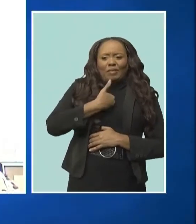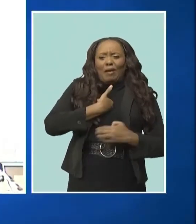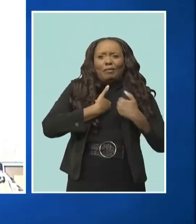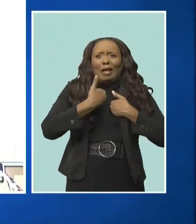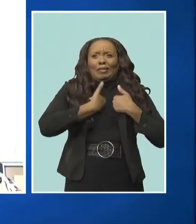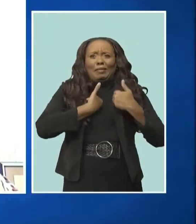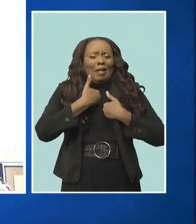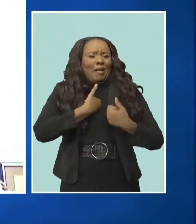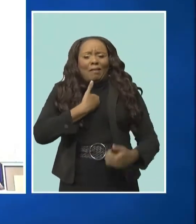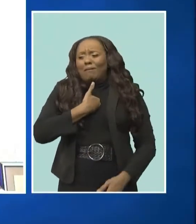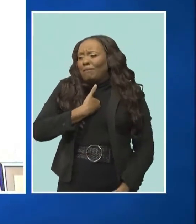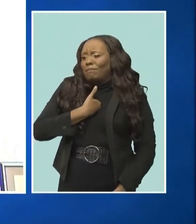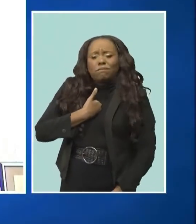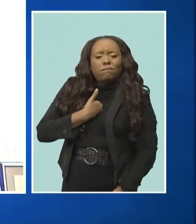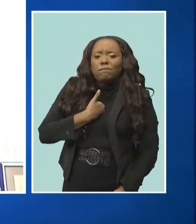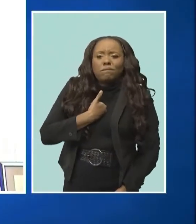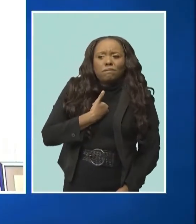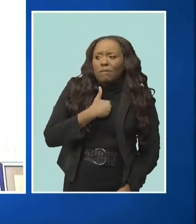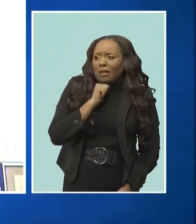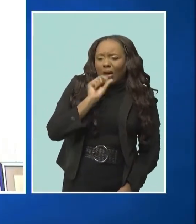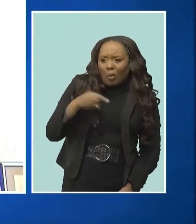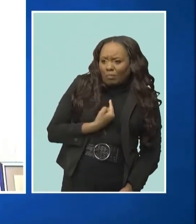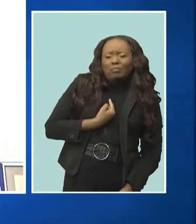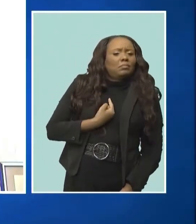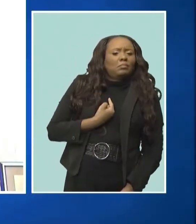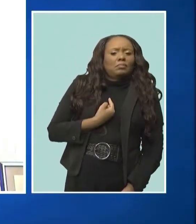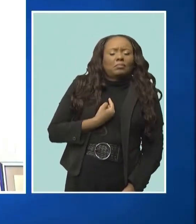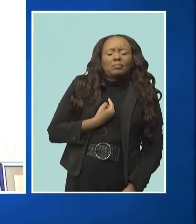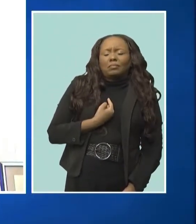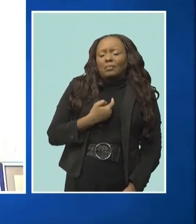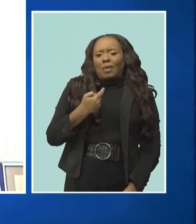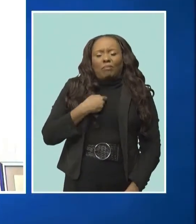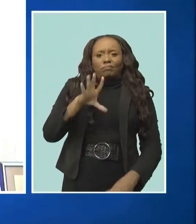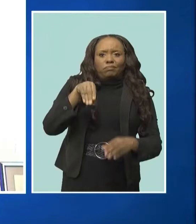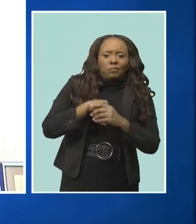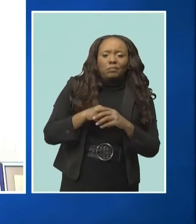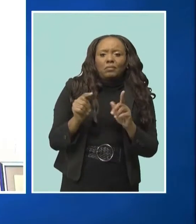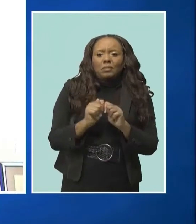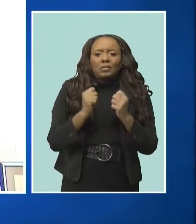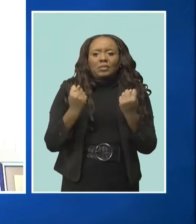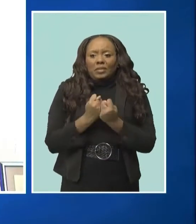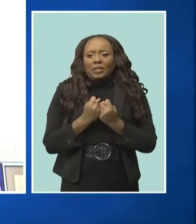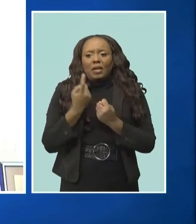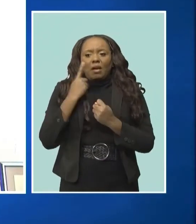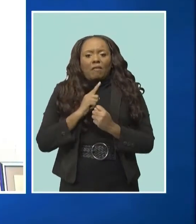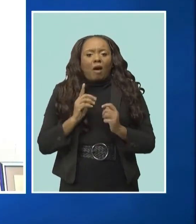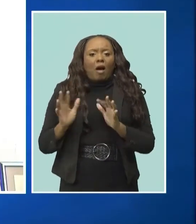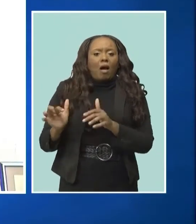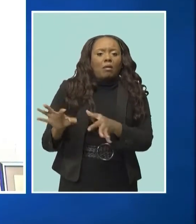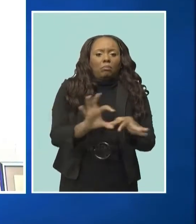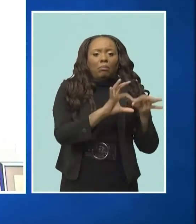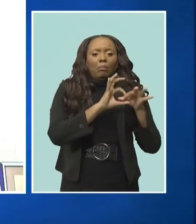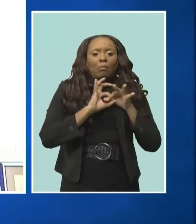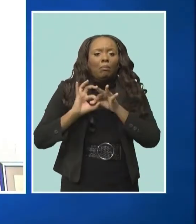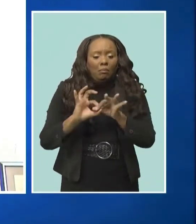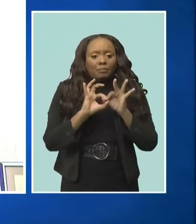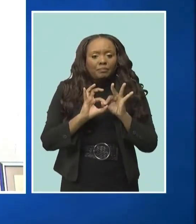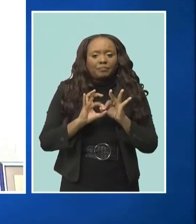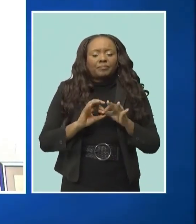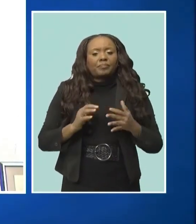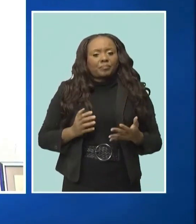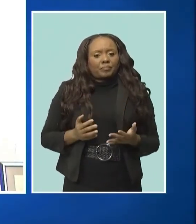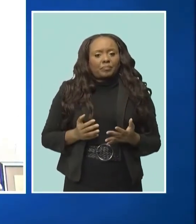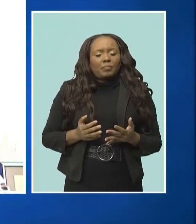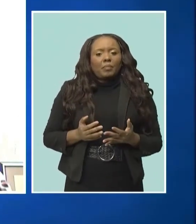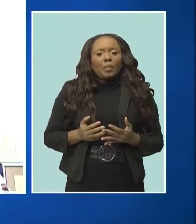I'm just one part of a team that really put some effort into getting this together. What we wanted to